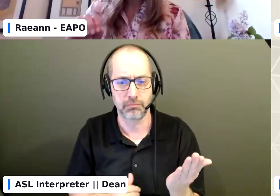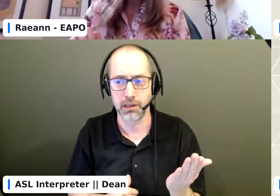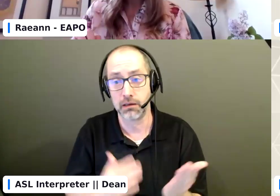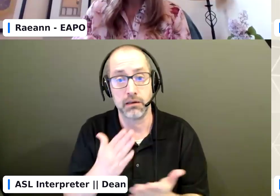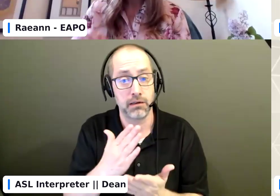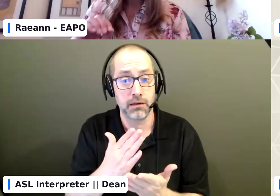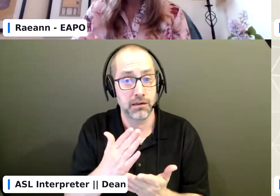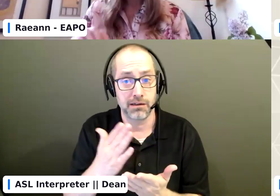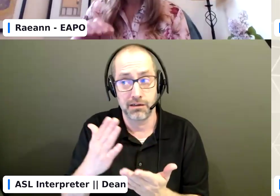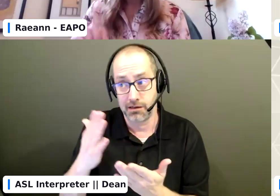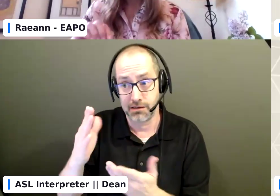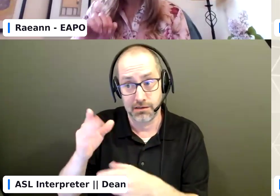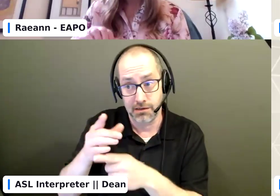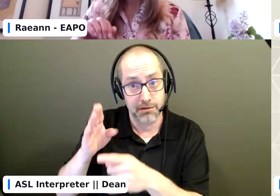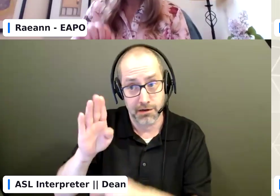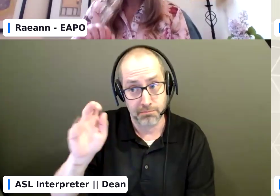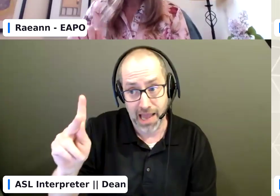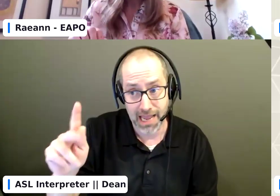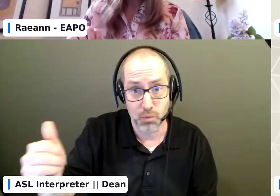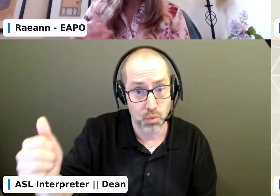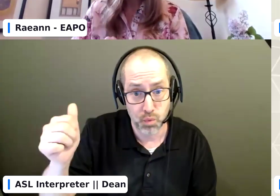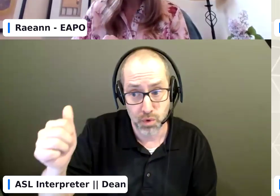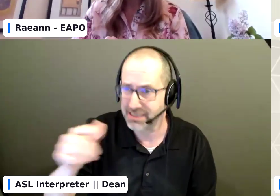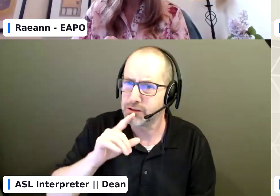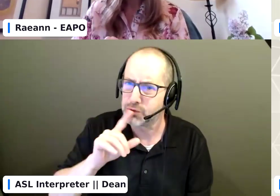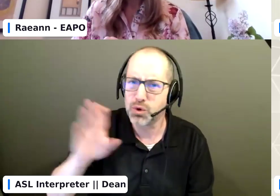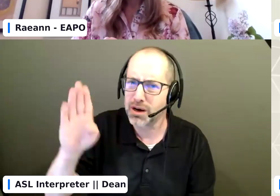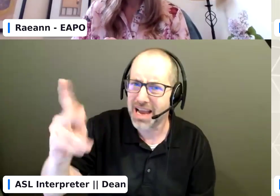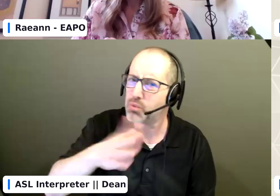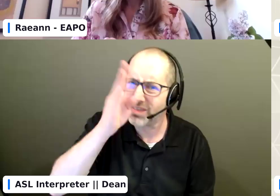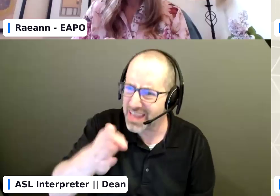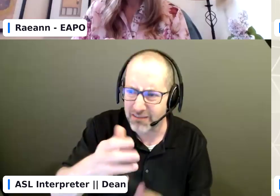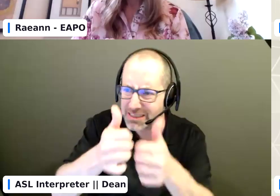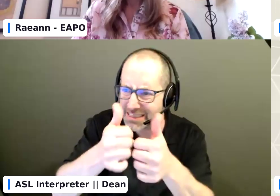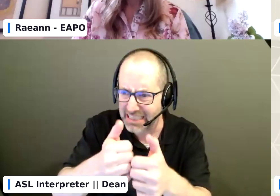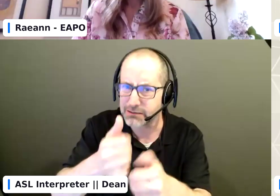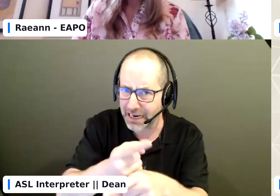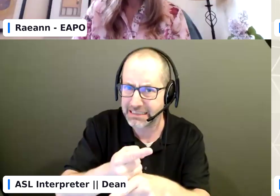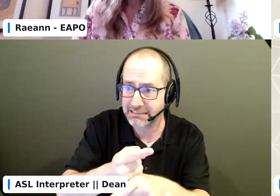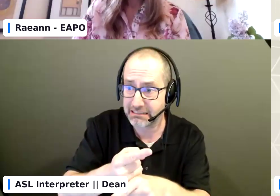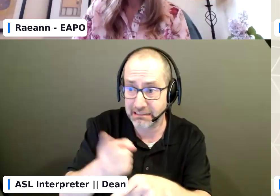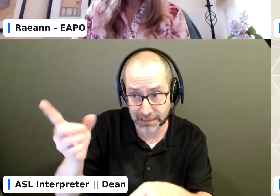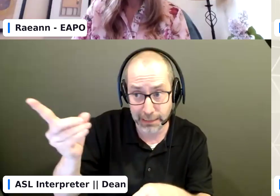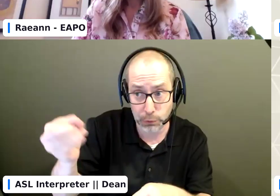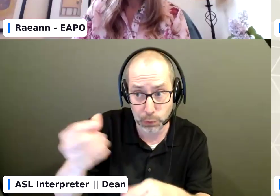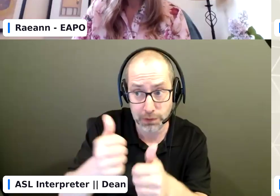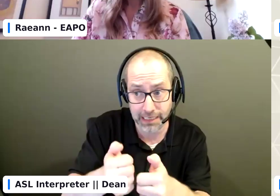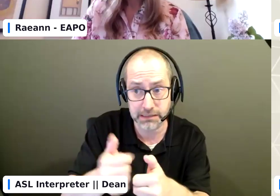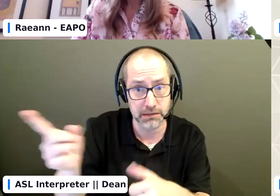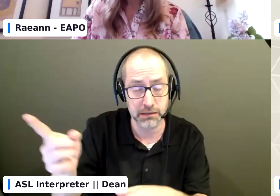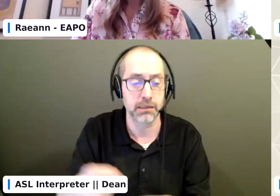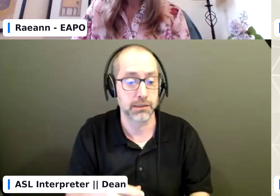companies don't text message. Is it true that banks will never text message a consumer? Banks do text message consumers, I